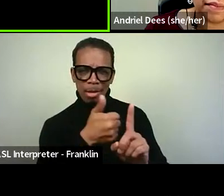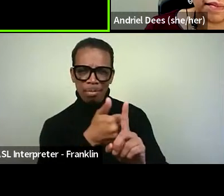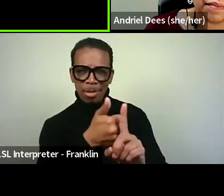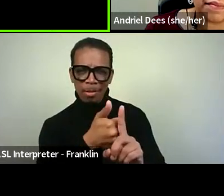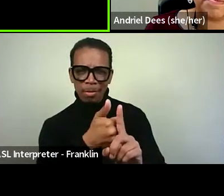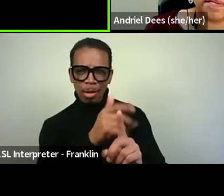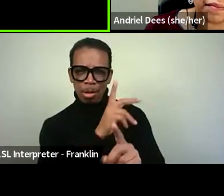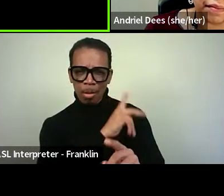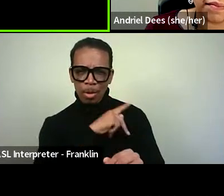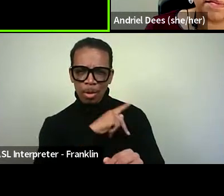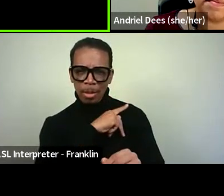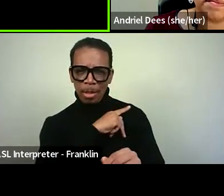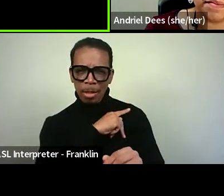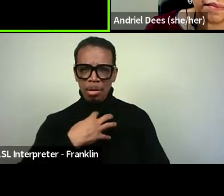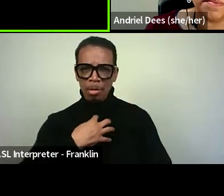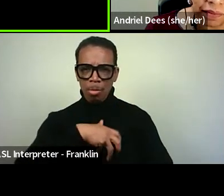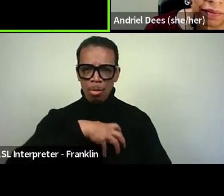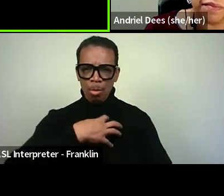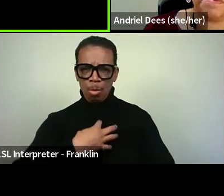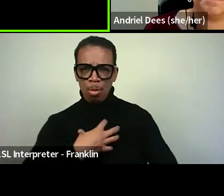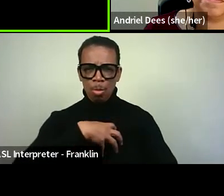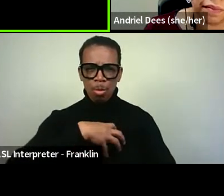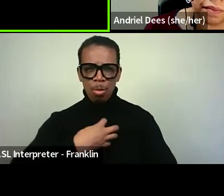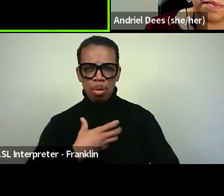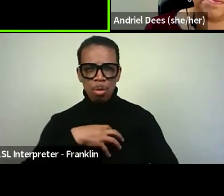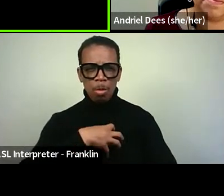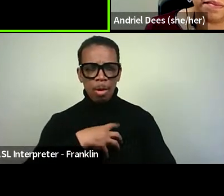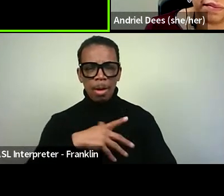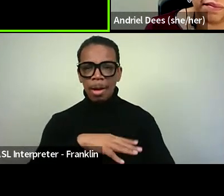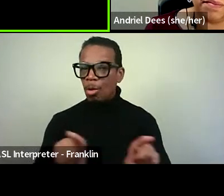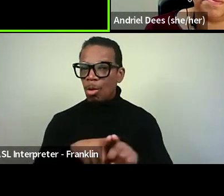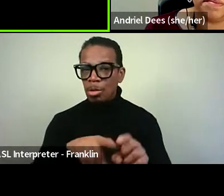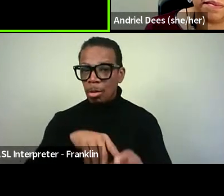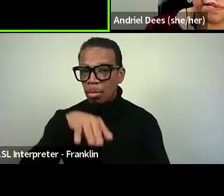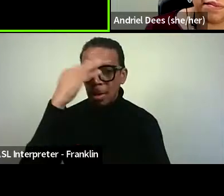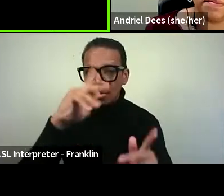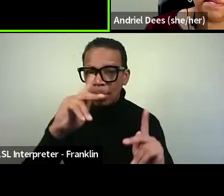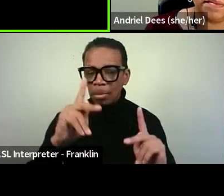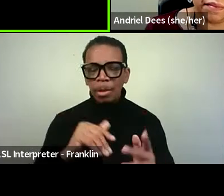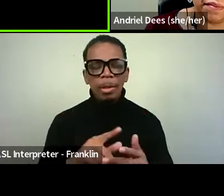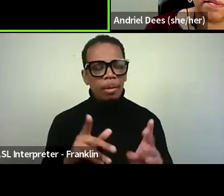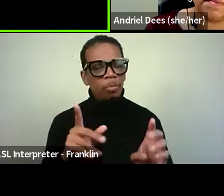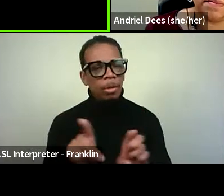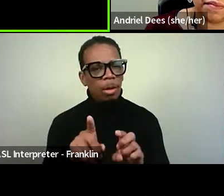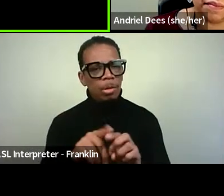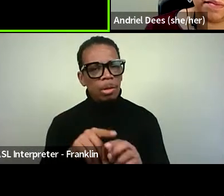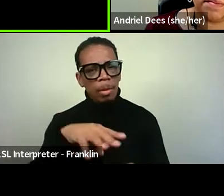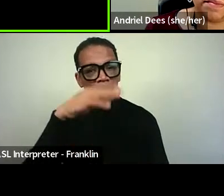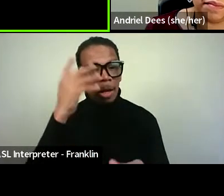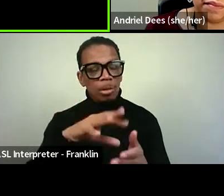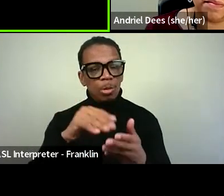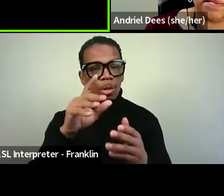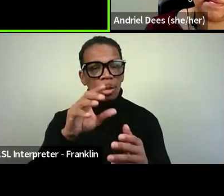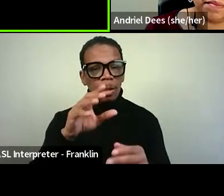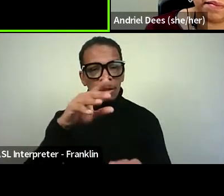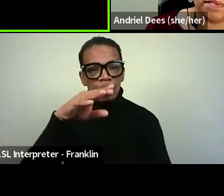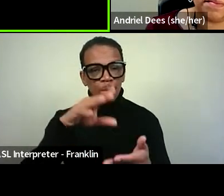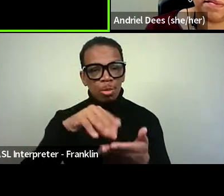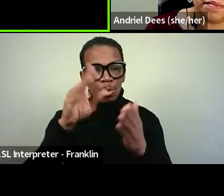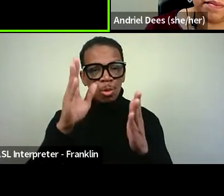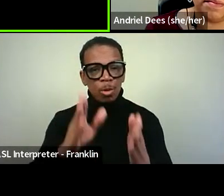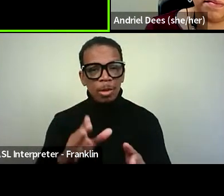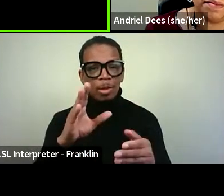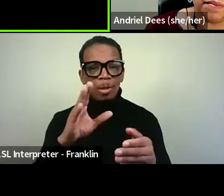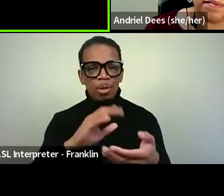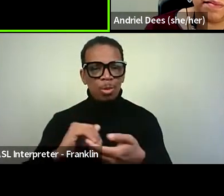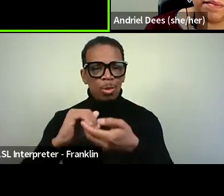students, it's folks of color across the board, and certainly Black people, right? So Black student unions serve as a community